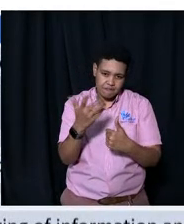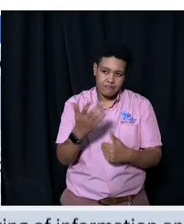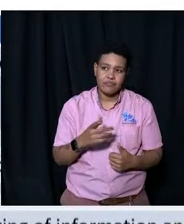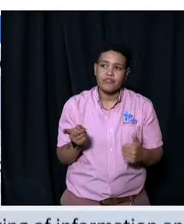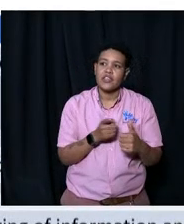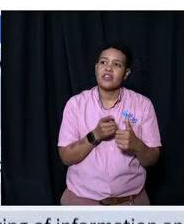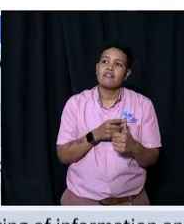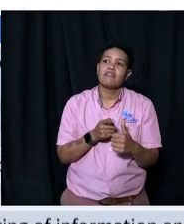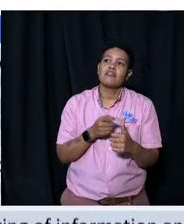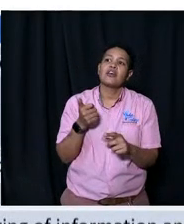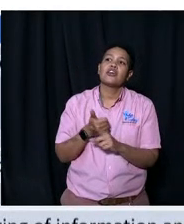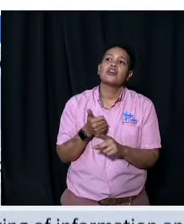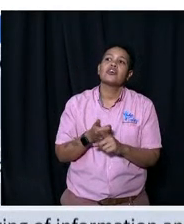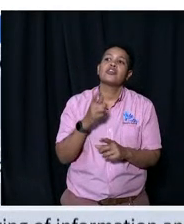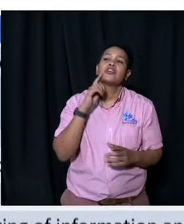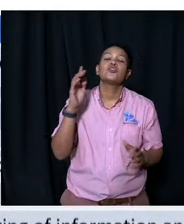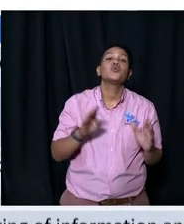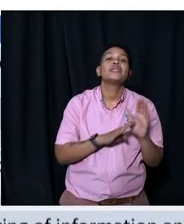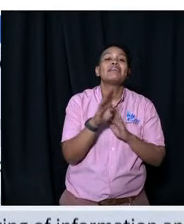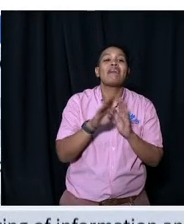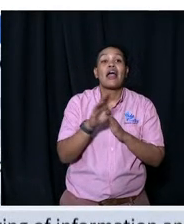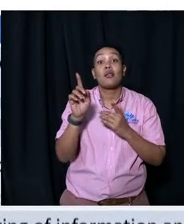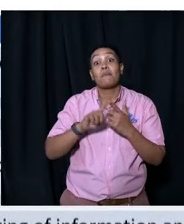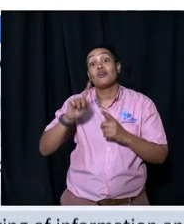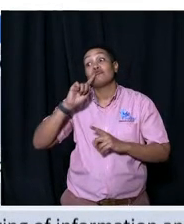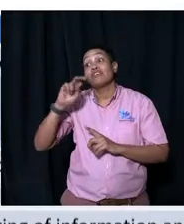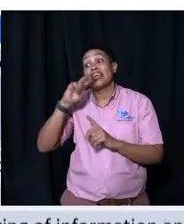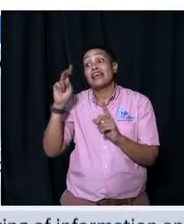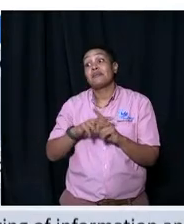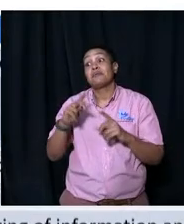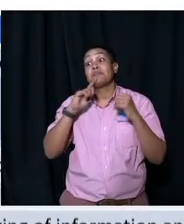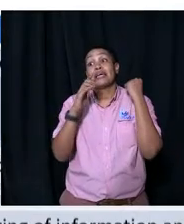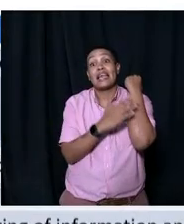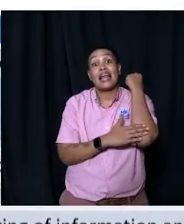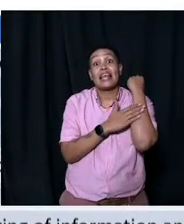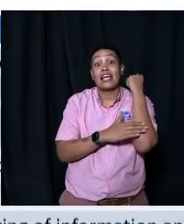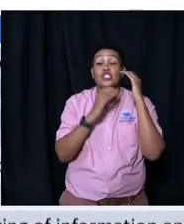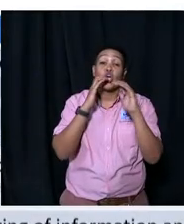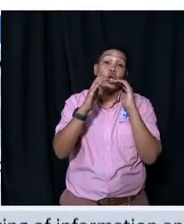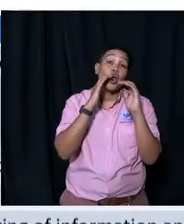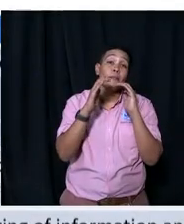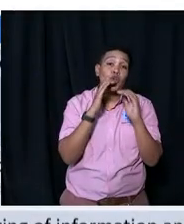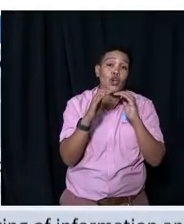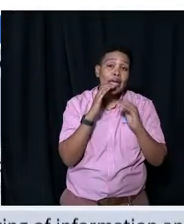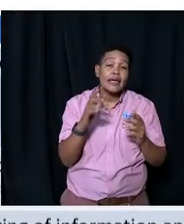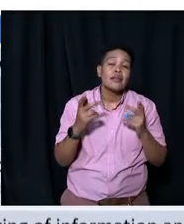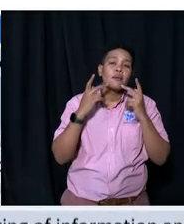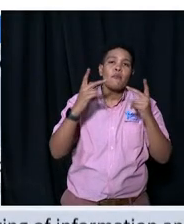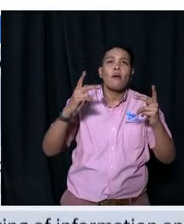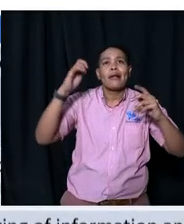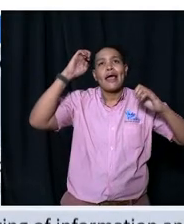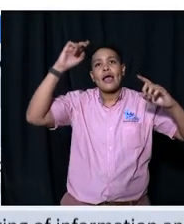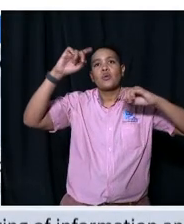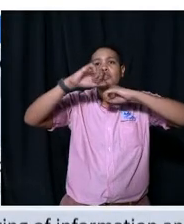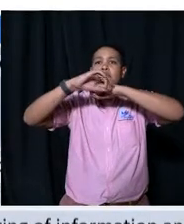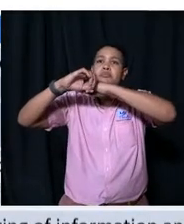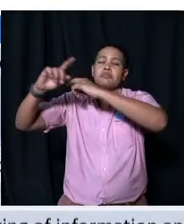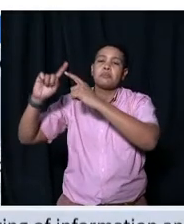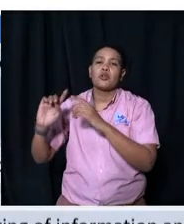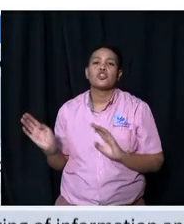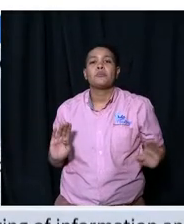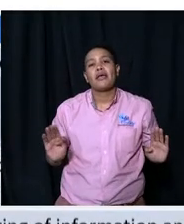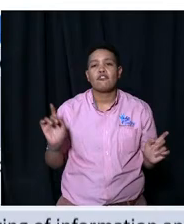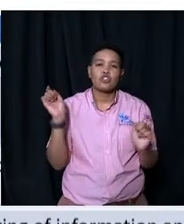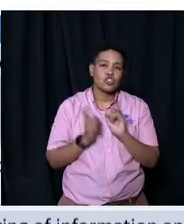The first one is to develop and implement a national communication, public education, and